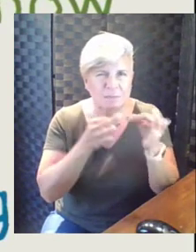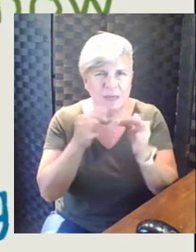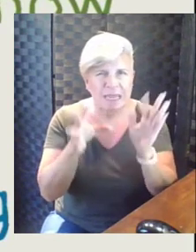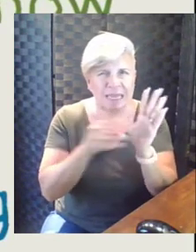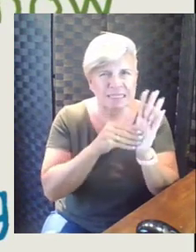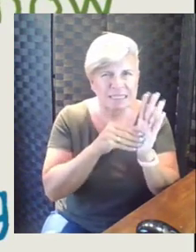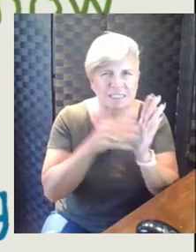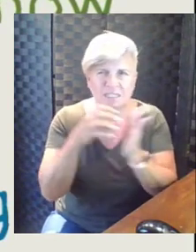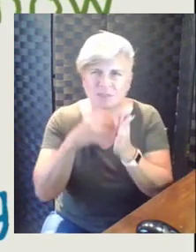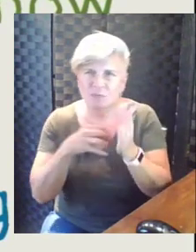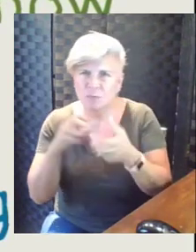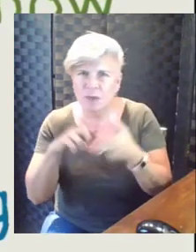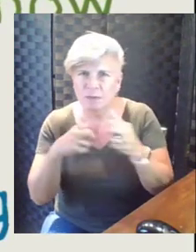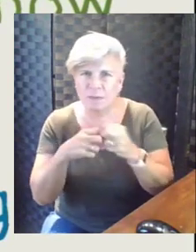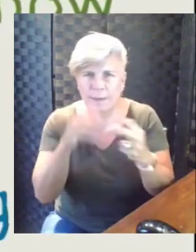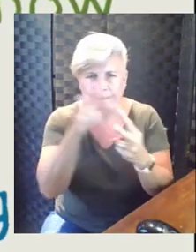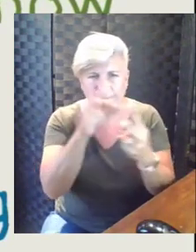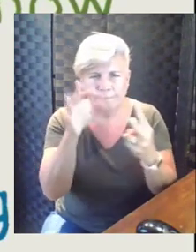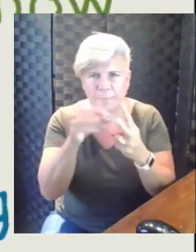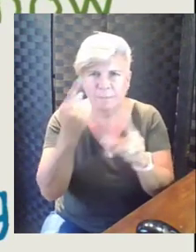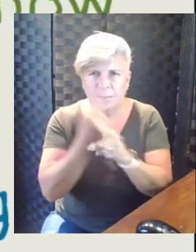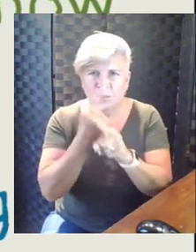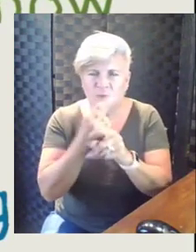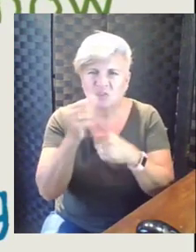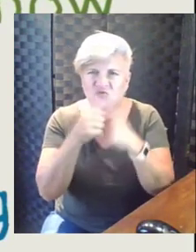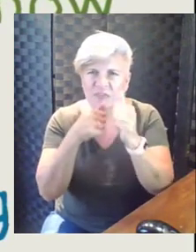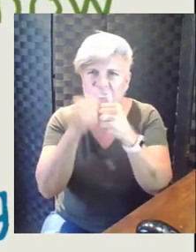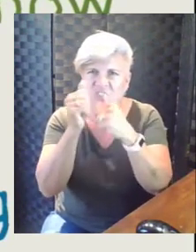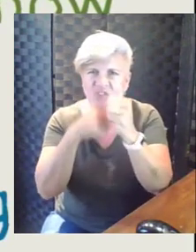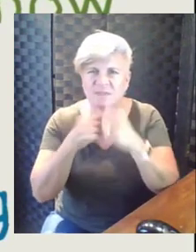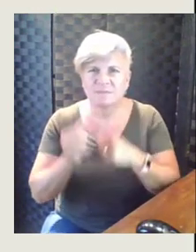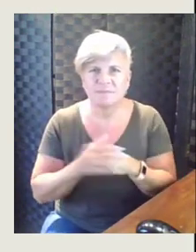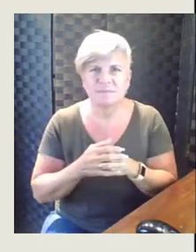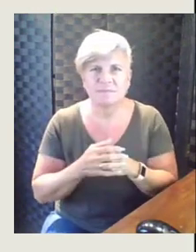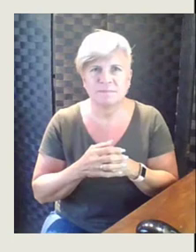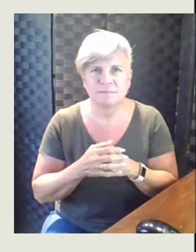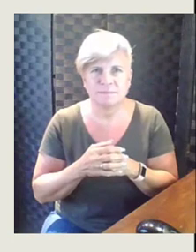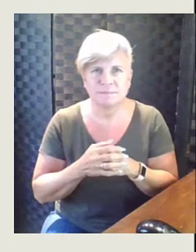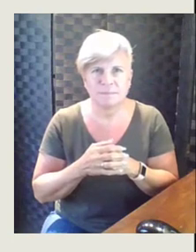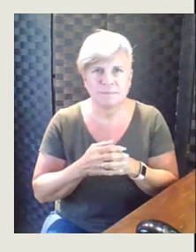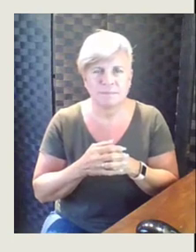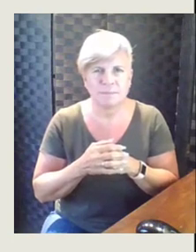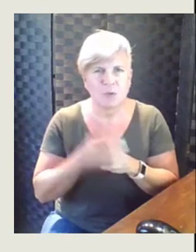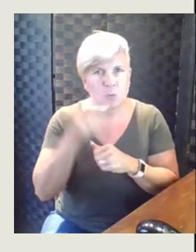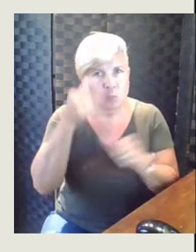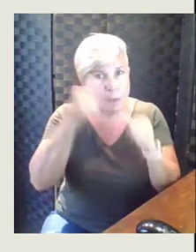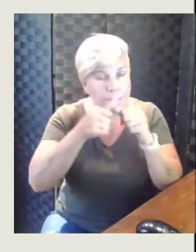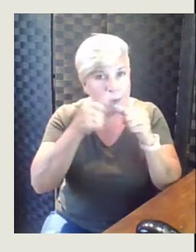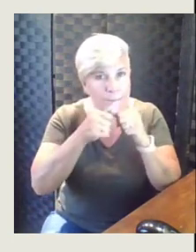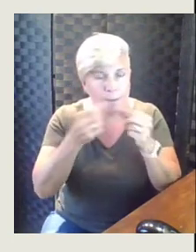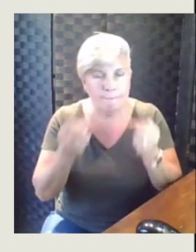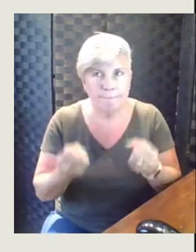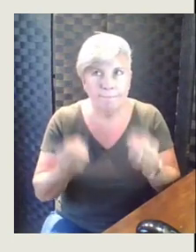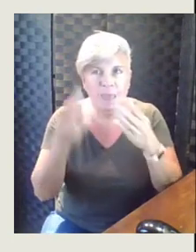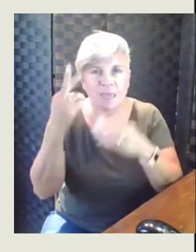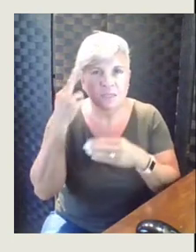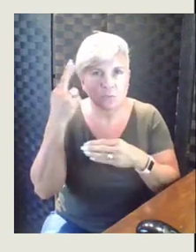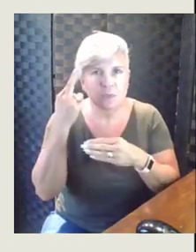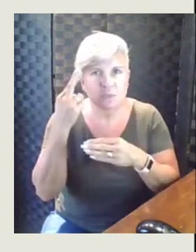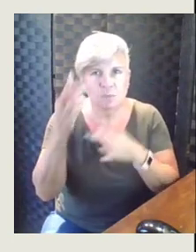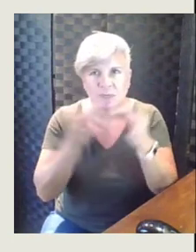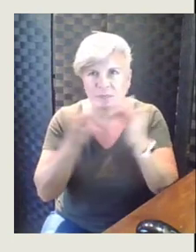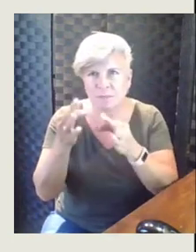explain addition or subtraction by choosing appropriate strategies. Remember that there are many reasons we explain in